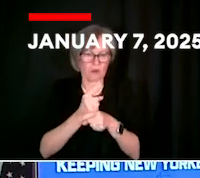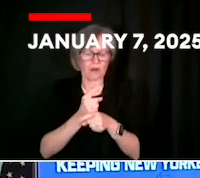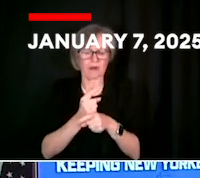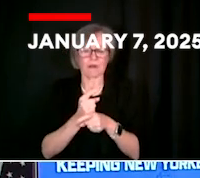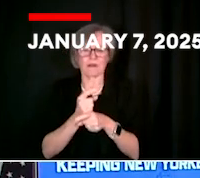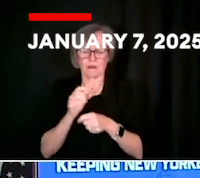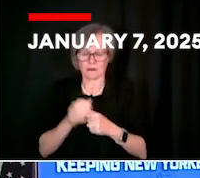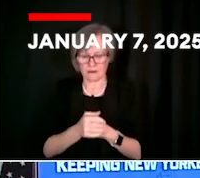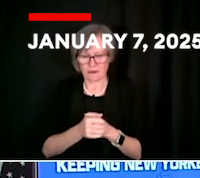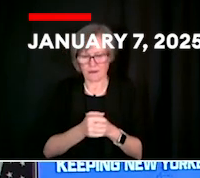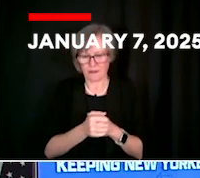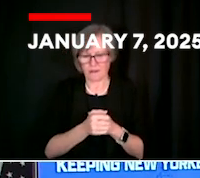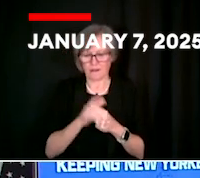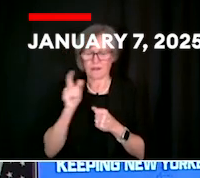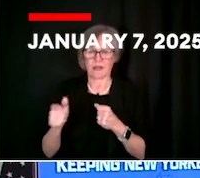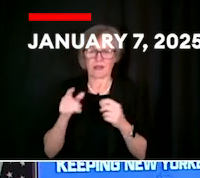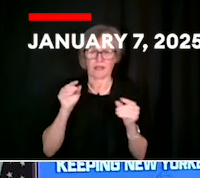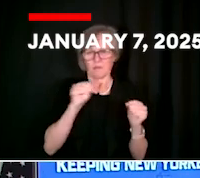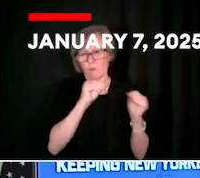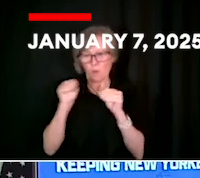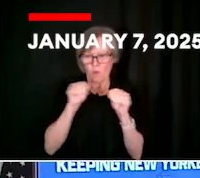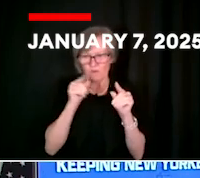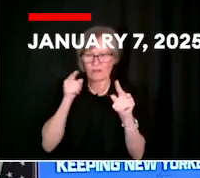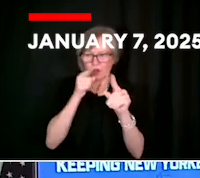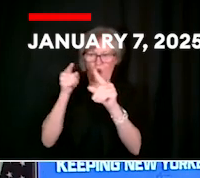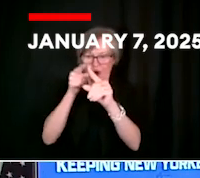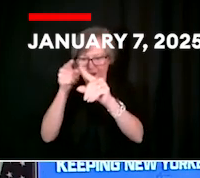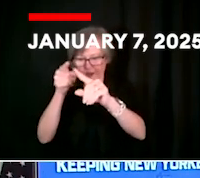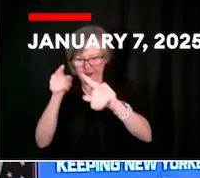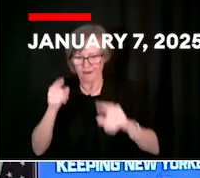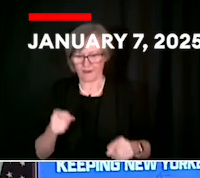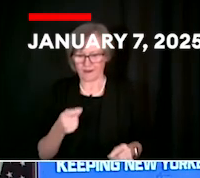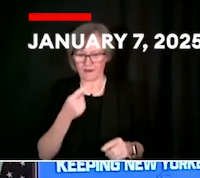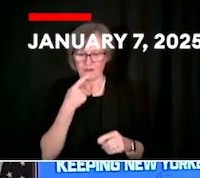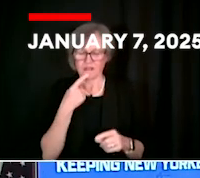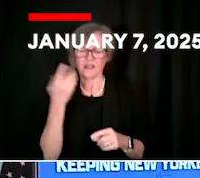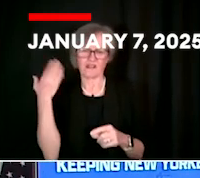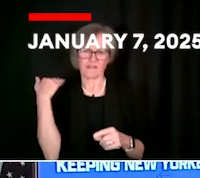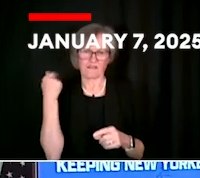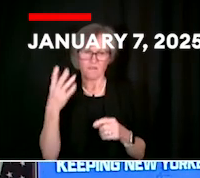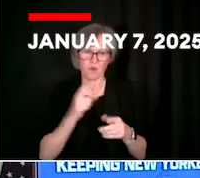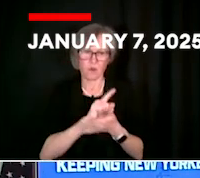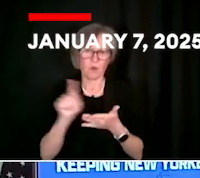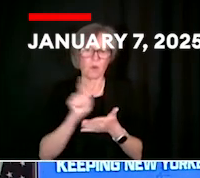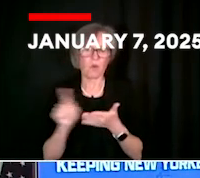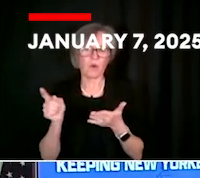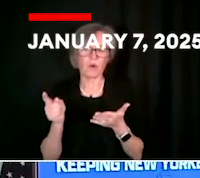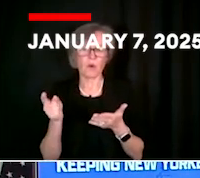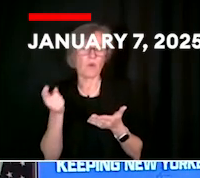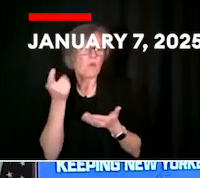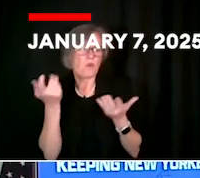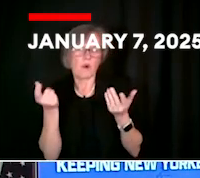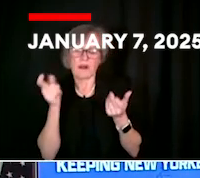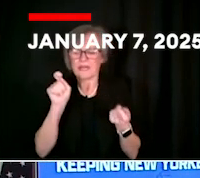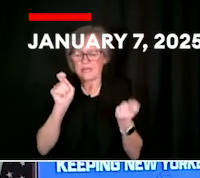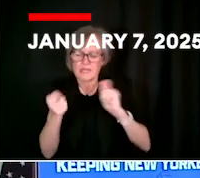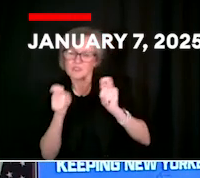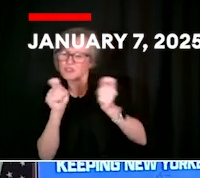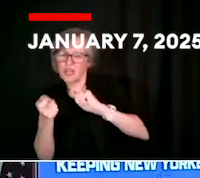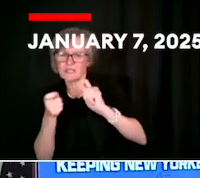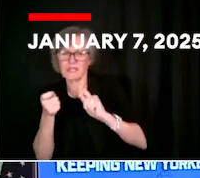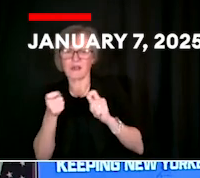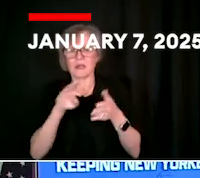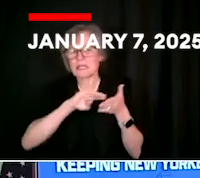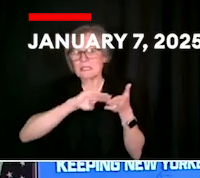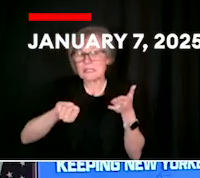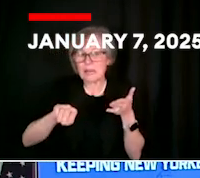this is like a moving target, basically, I guess summing up what you've said over the last few weeks. Now, what do you believe needs to be adjusted? Are there exemptions that need to be